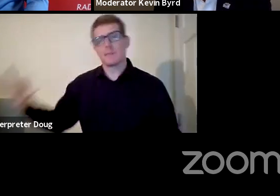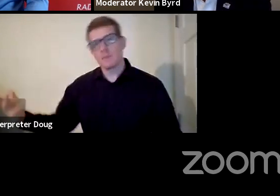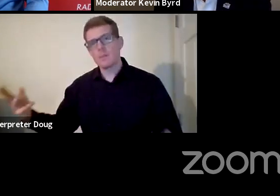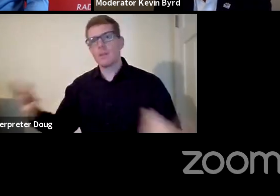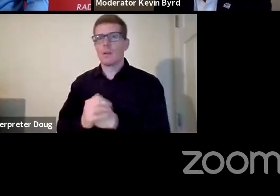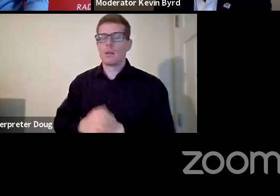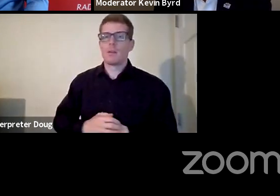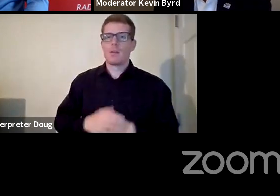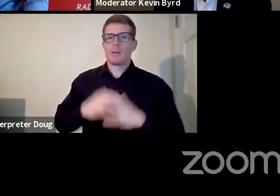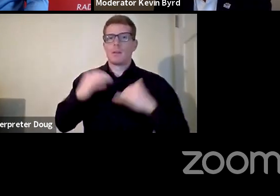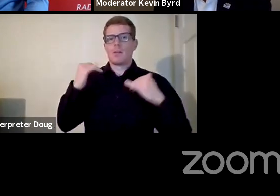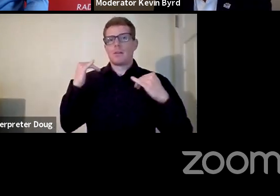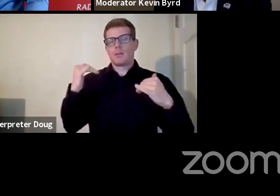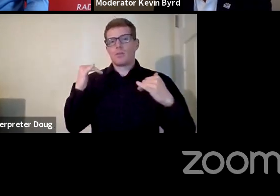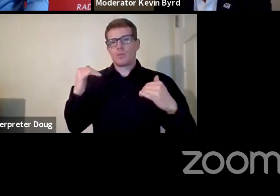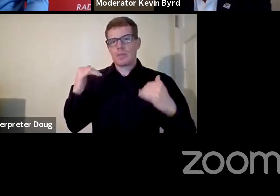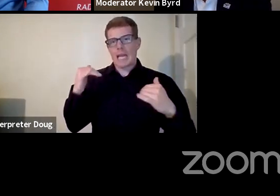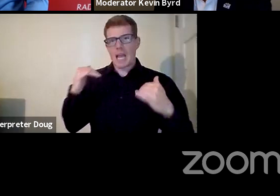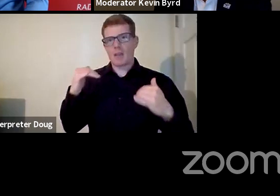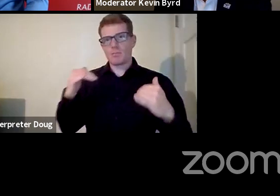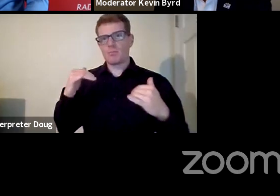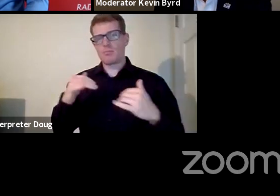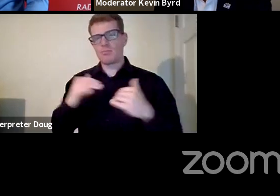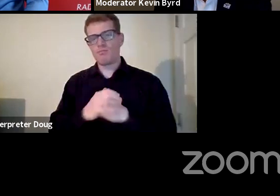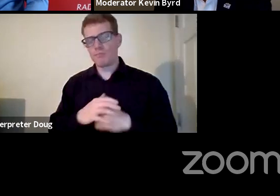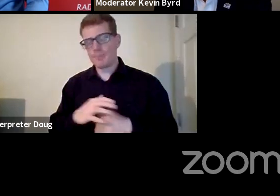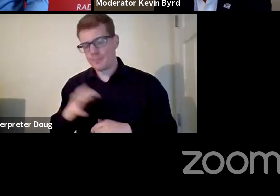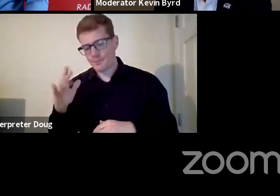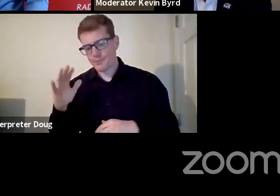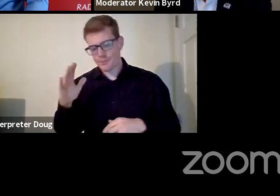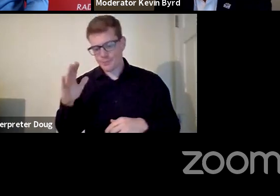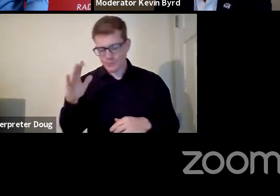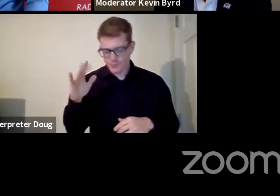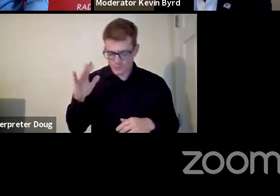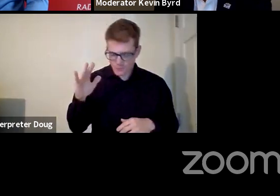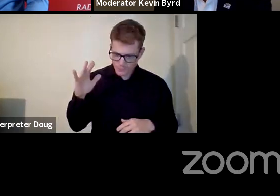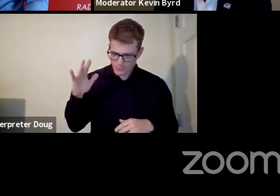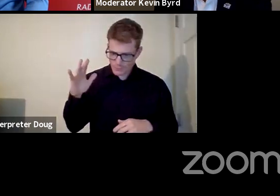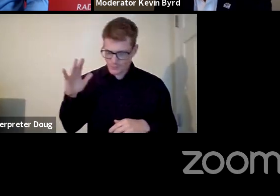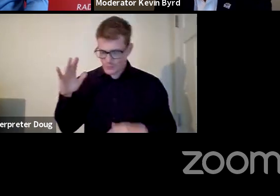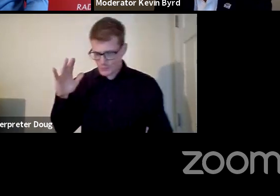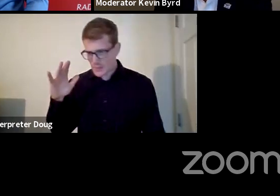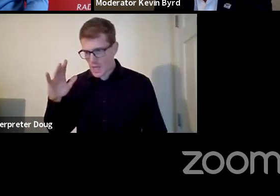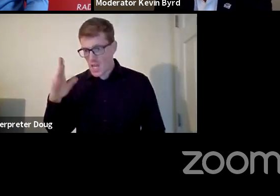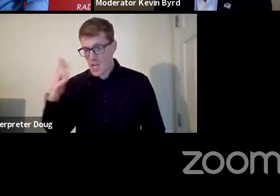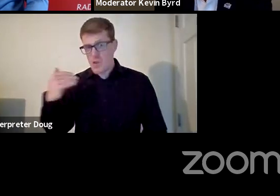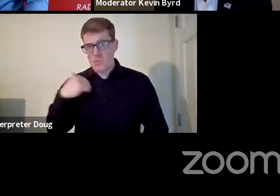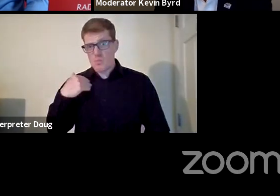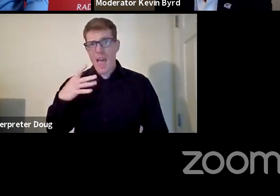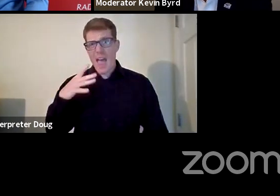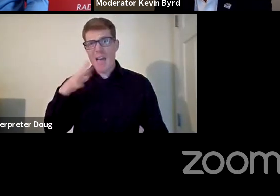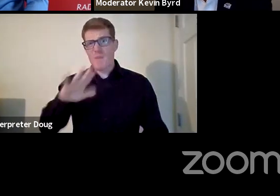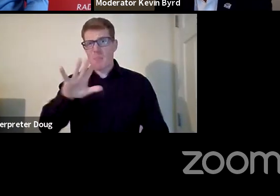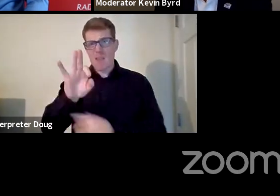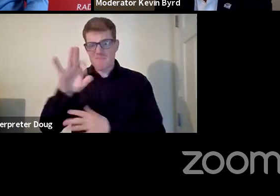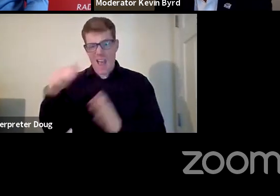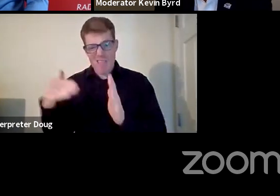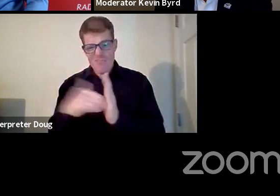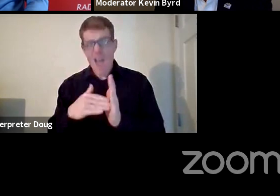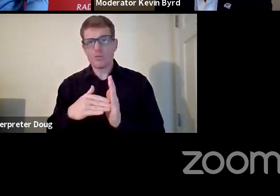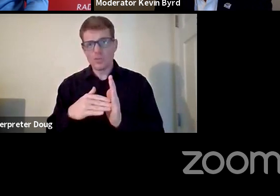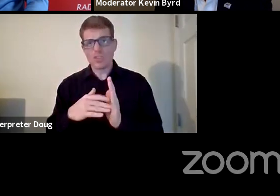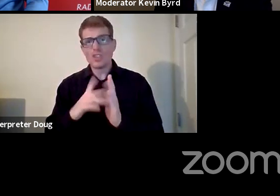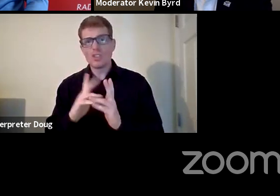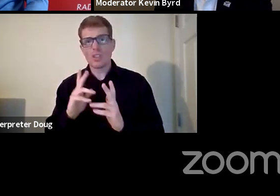double occupancy, not as many as we had last year, about maybe 1,400 fewer, so that we can free up space for quarantine and